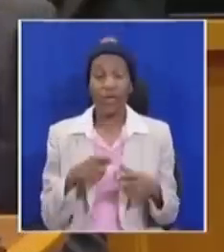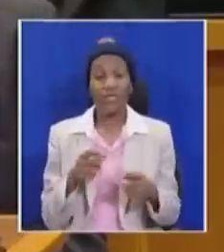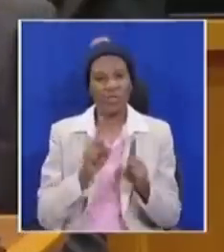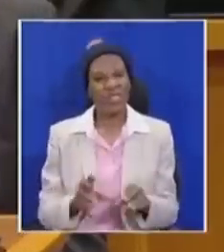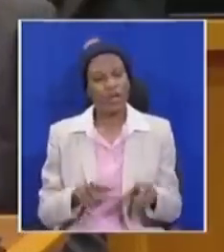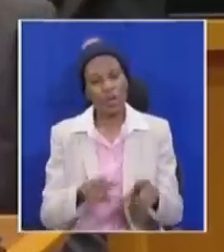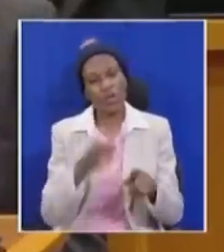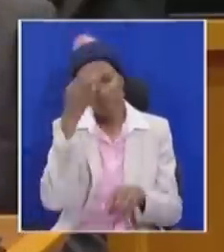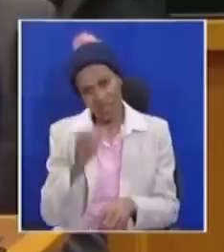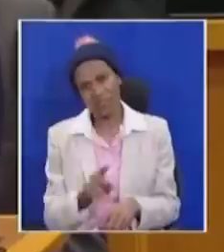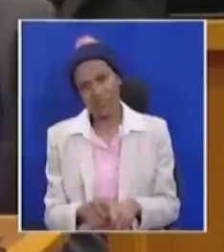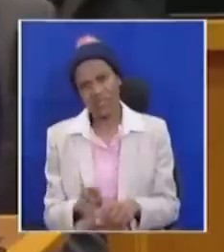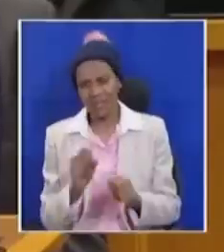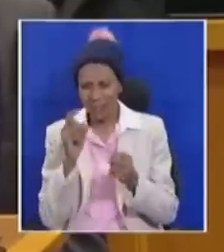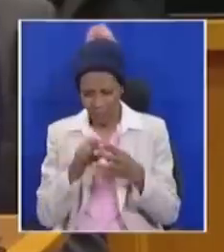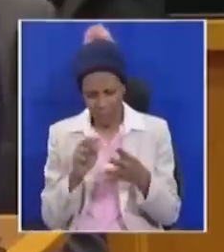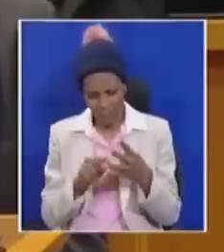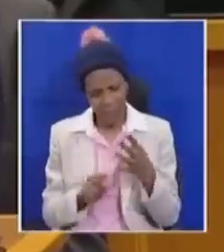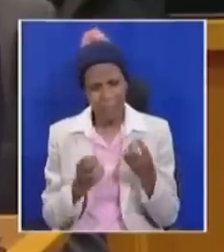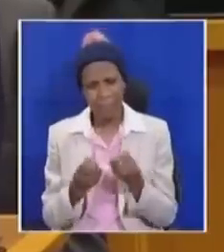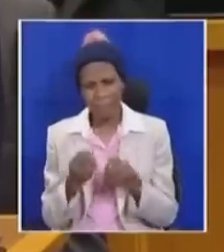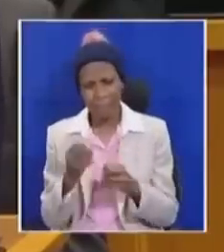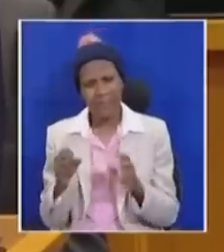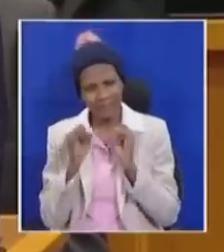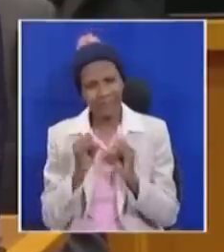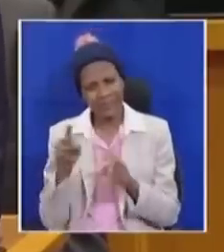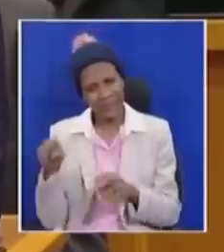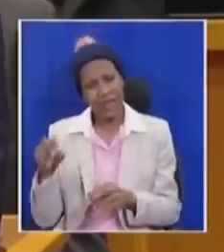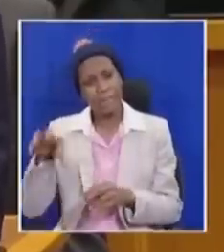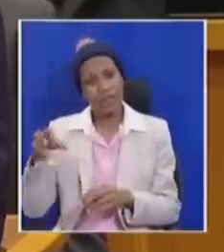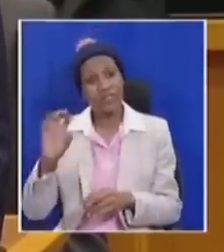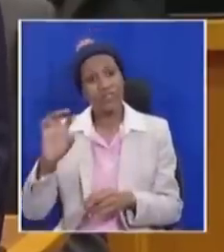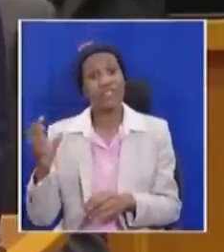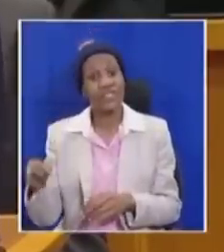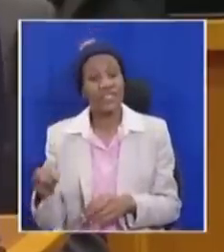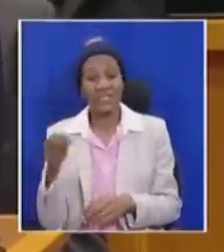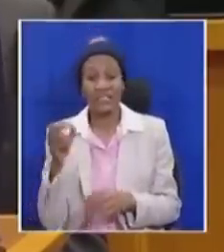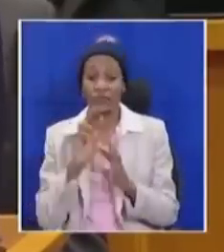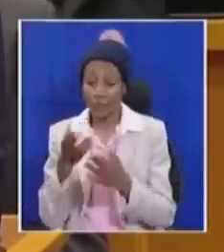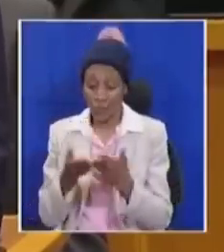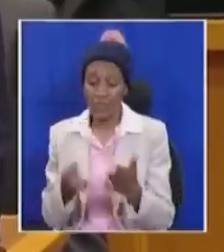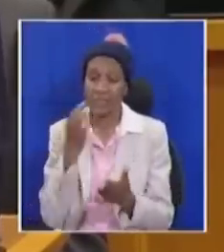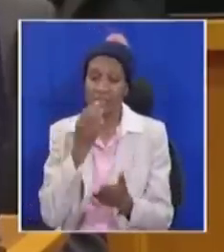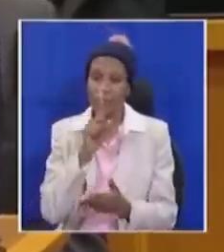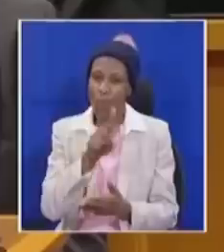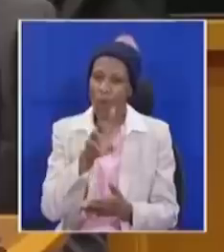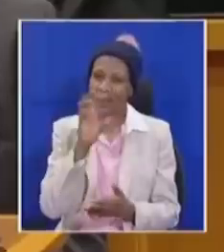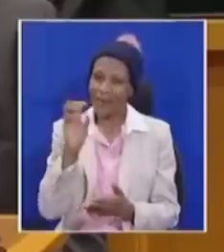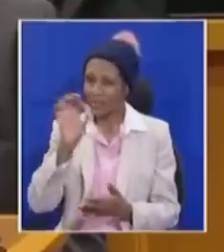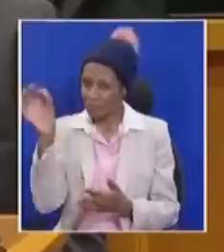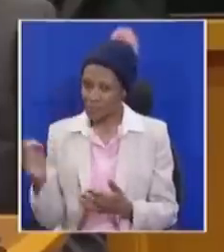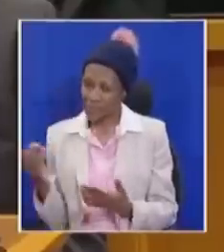level, are far more prevalent in the Free State, where the report recommends a 100% intervention in